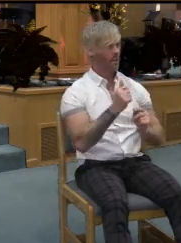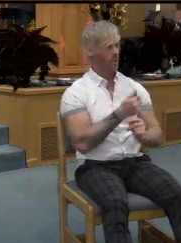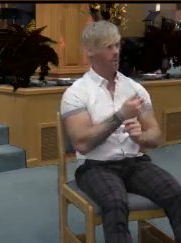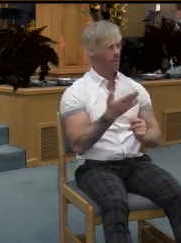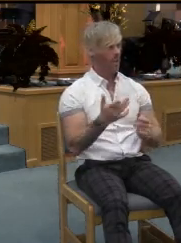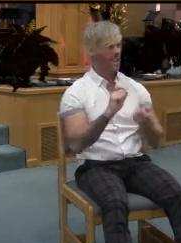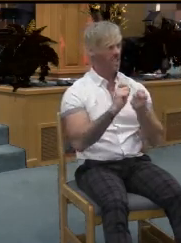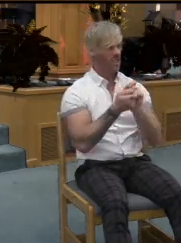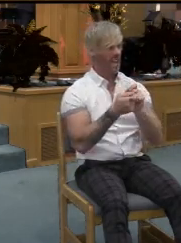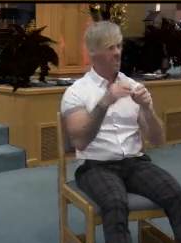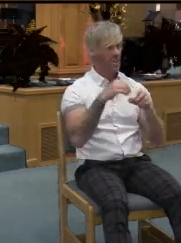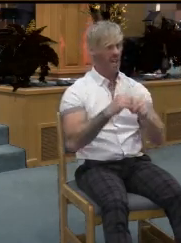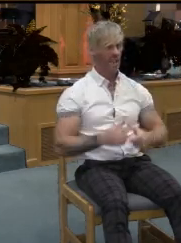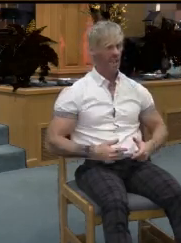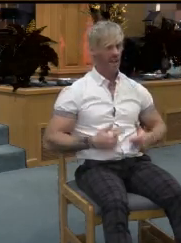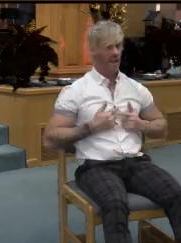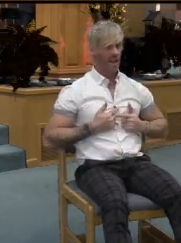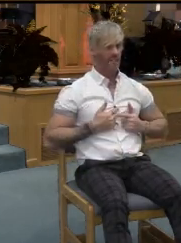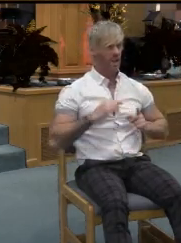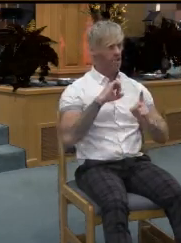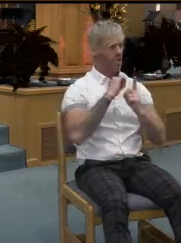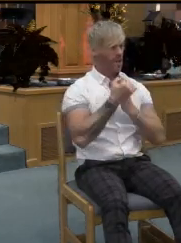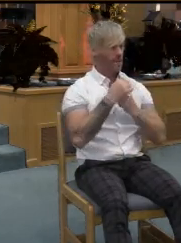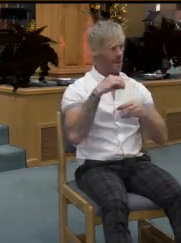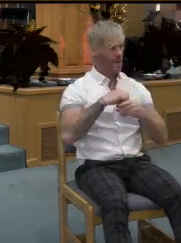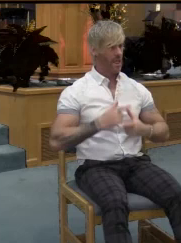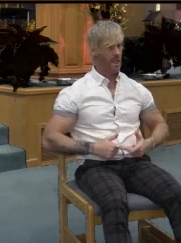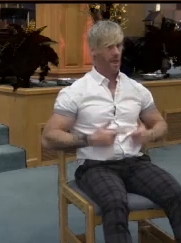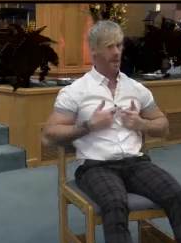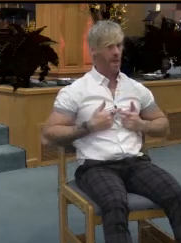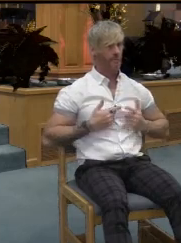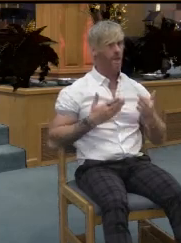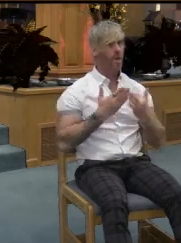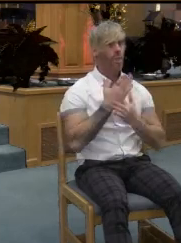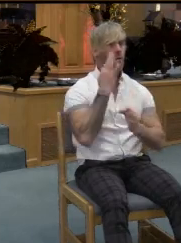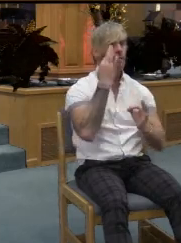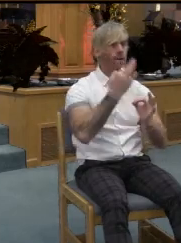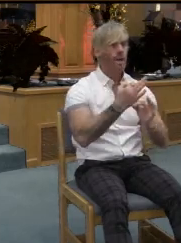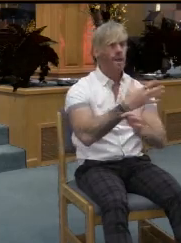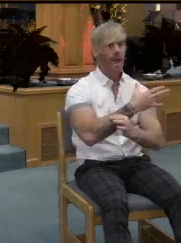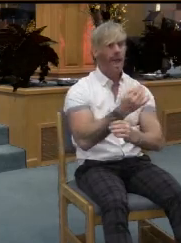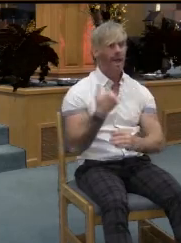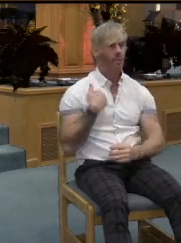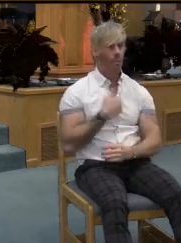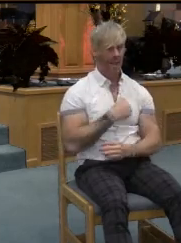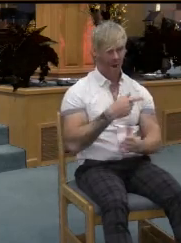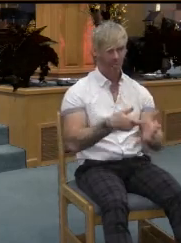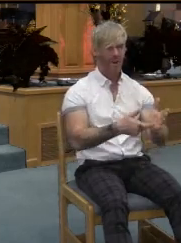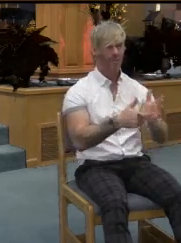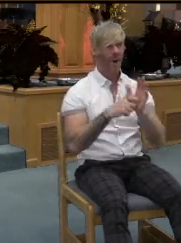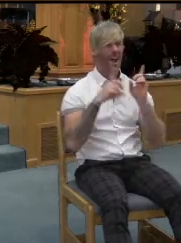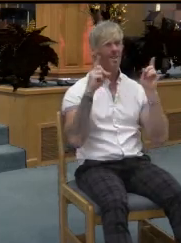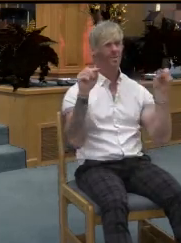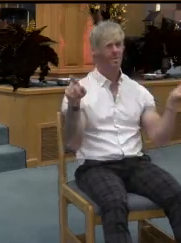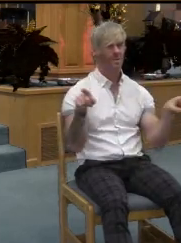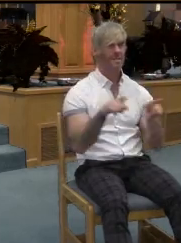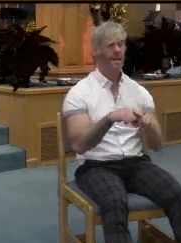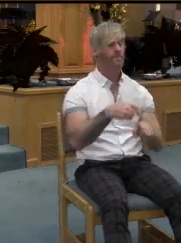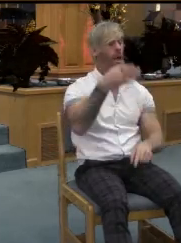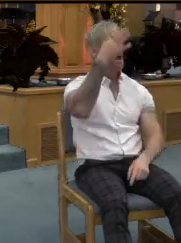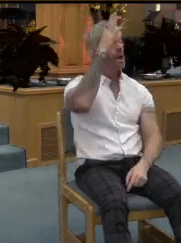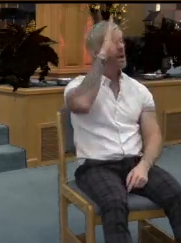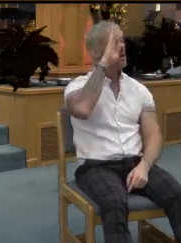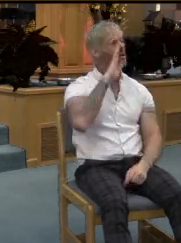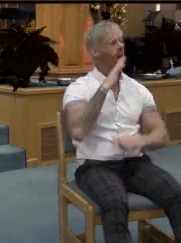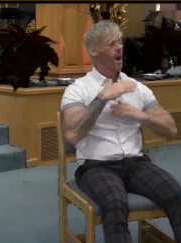these circumstances in life through faith. And my friend, that's what it requires us to do. And we know that God causes everything to